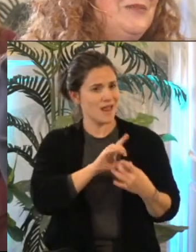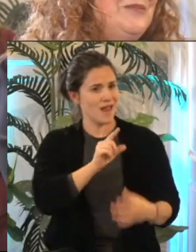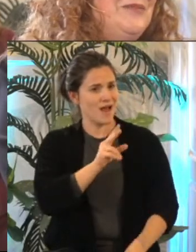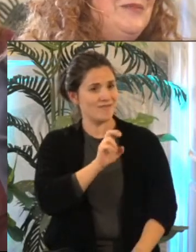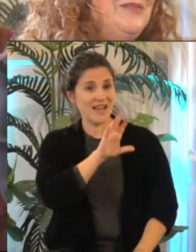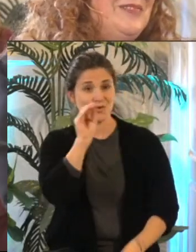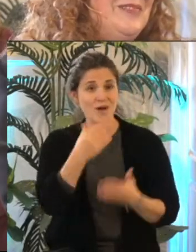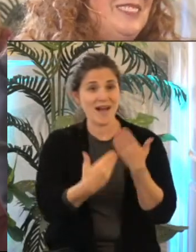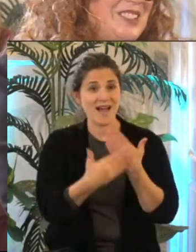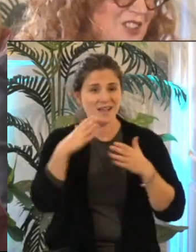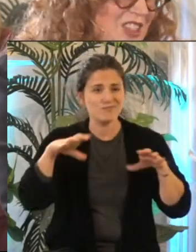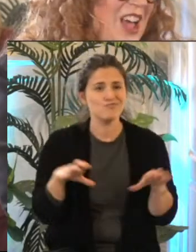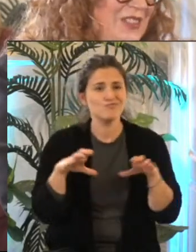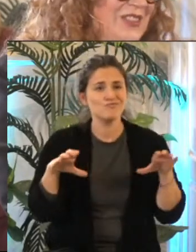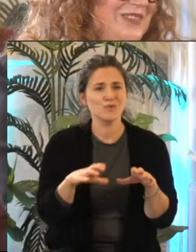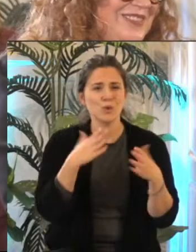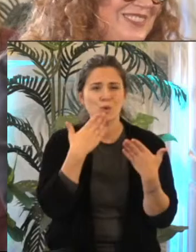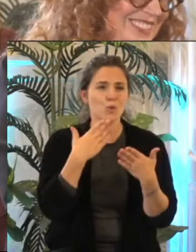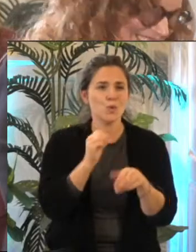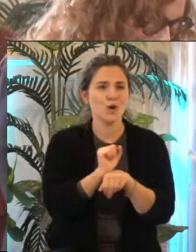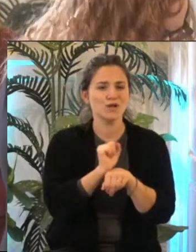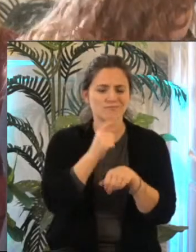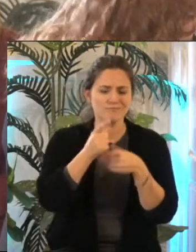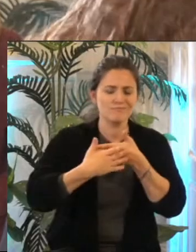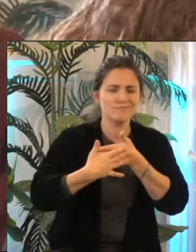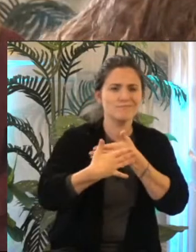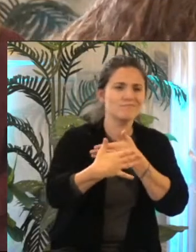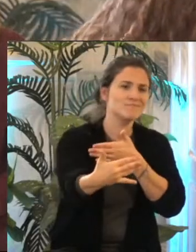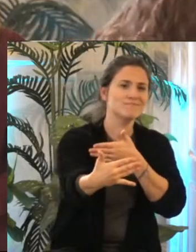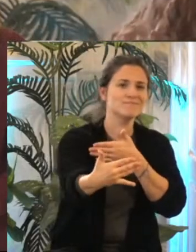of this world all the days of your life.